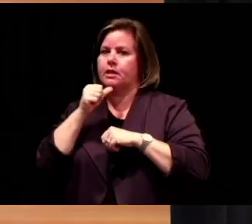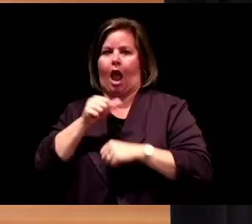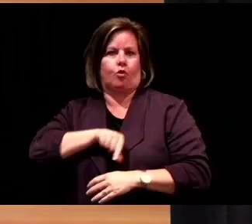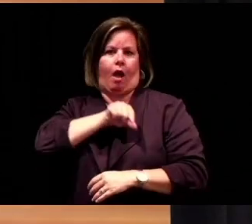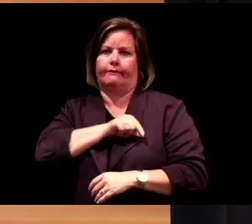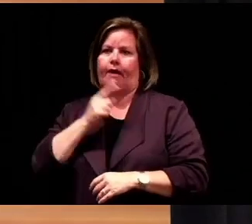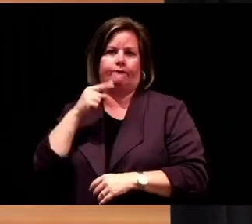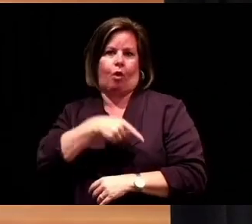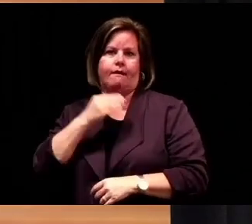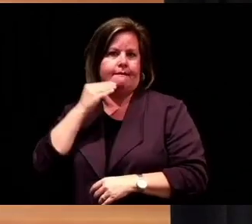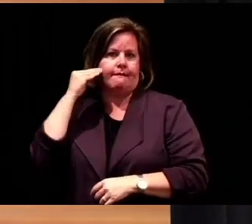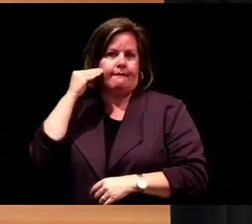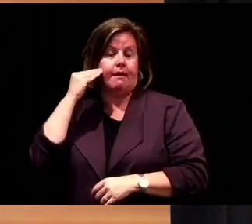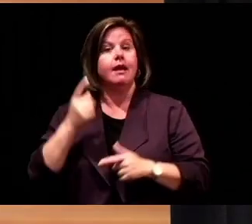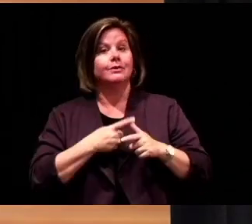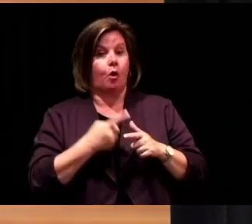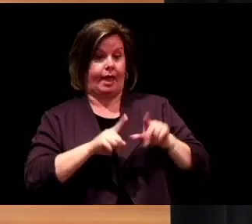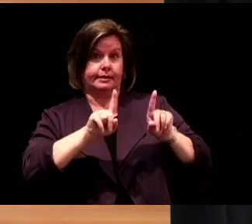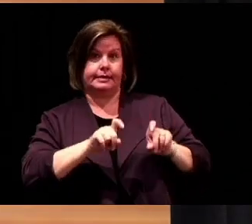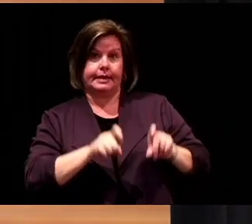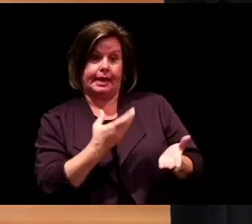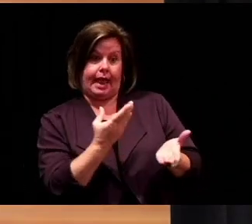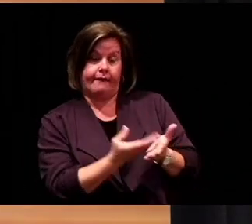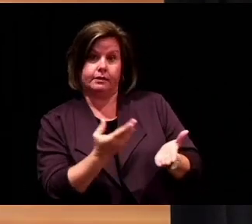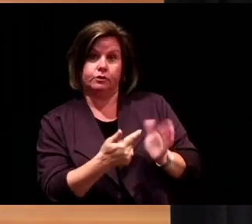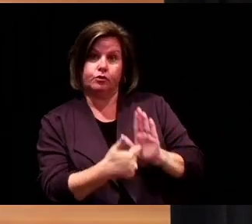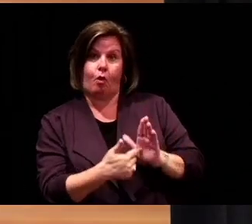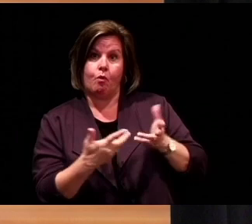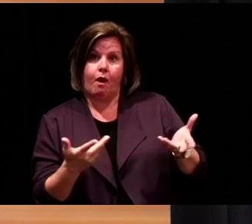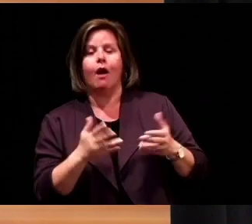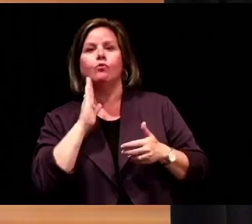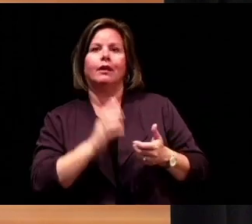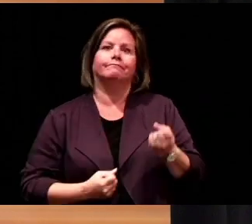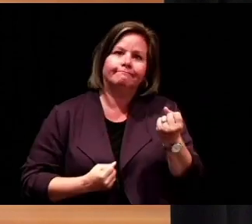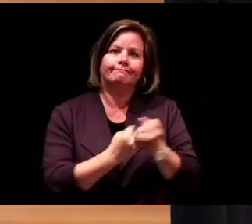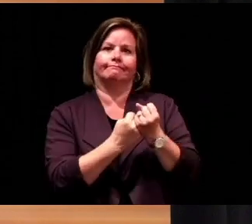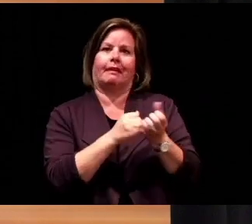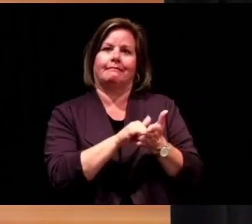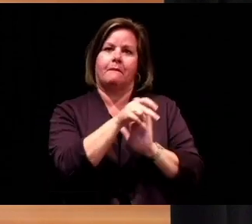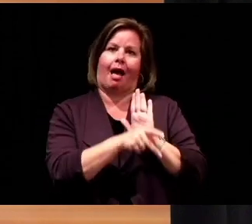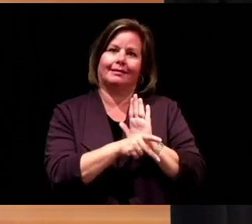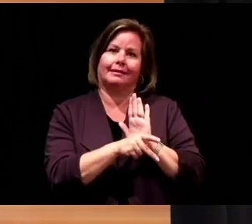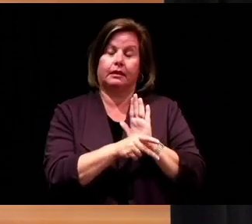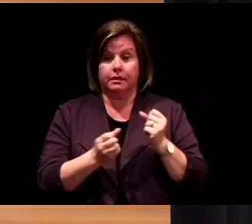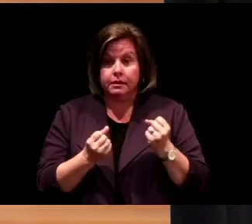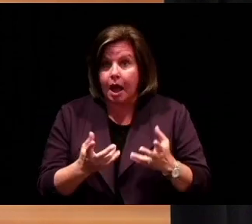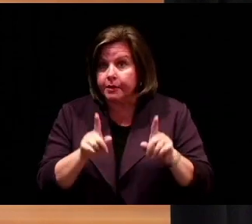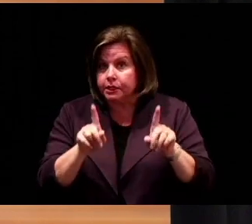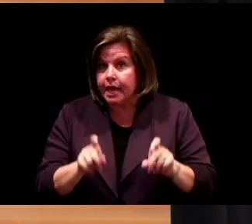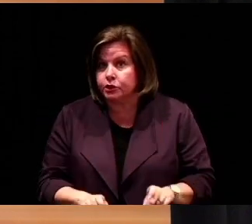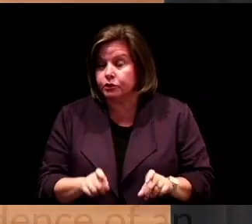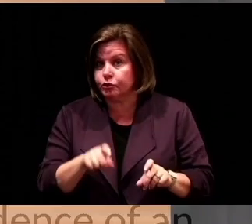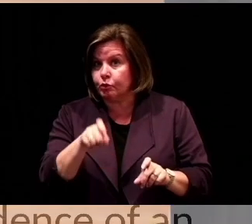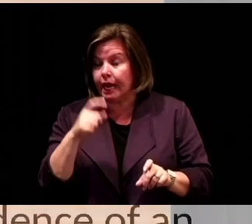statements. Then the housing provider also did not define eviction. So they followed